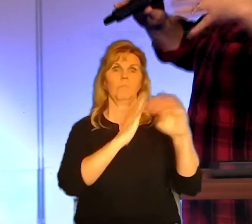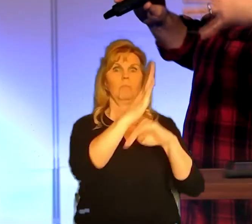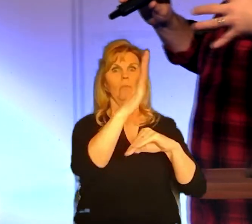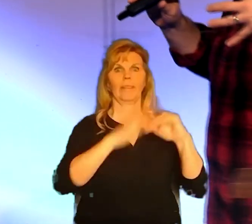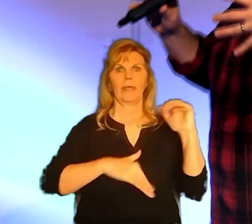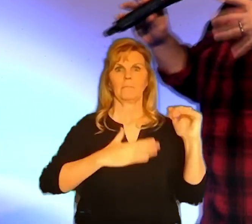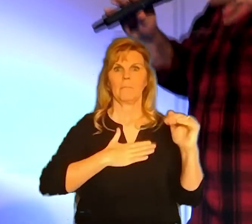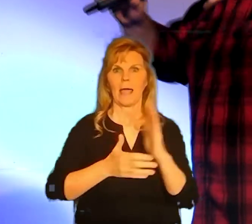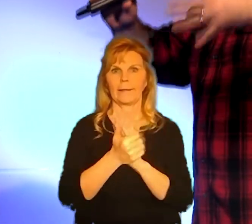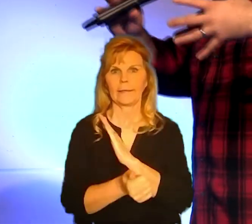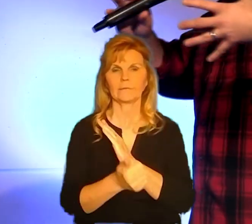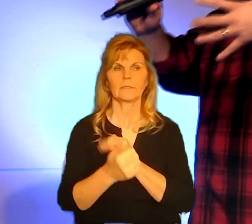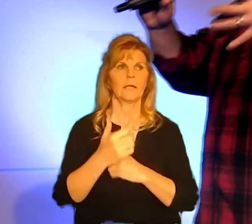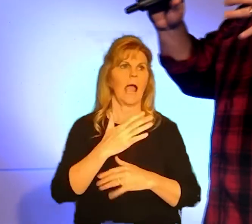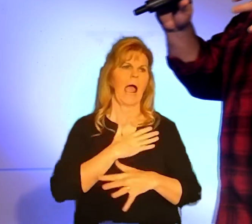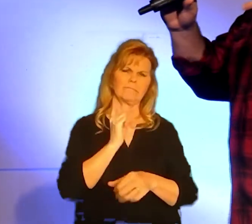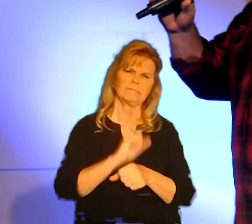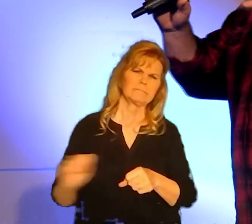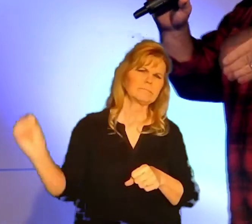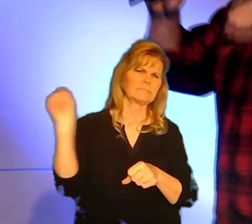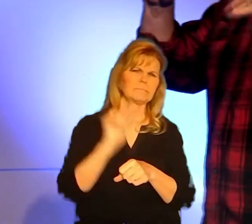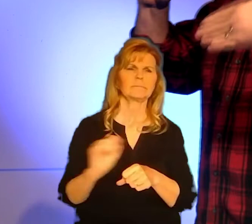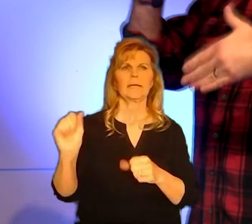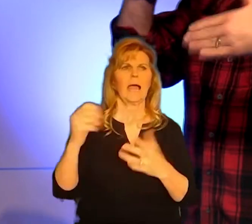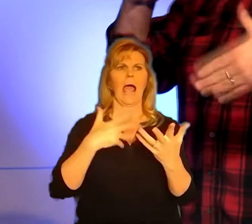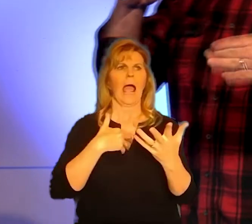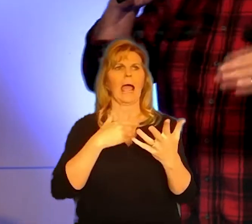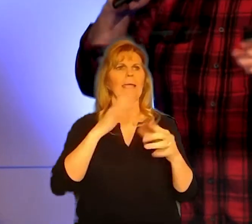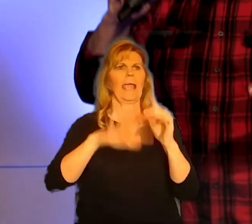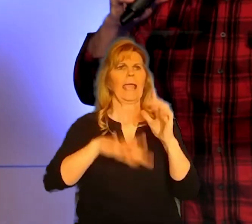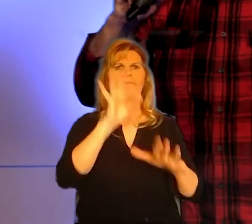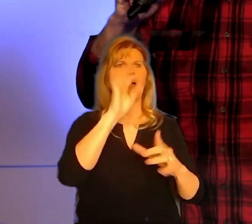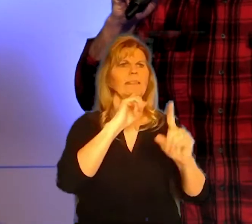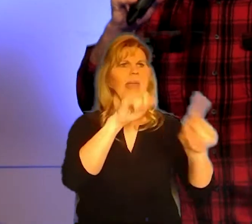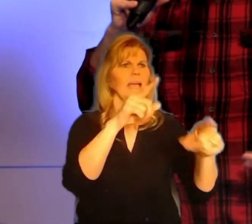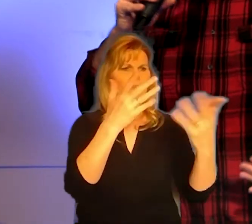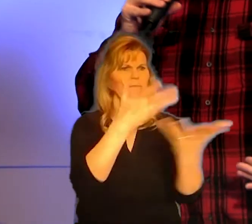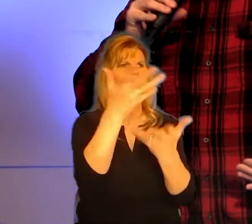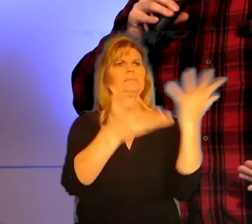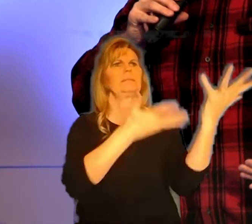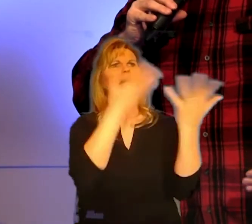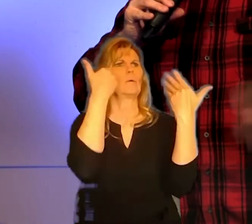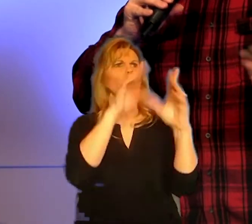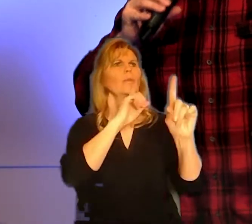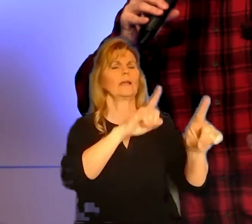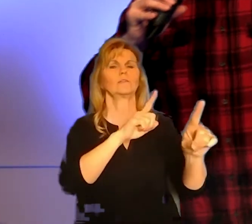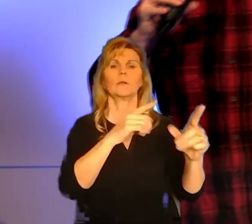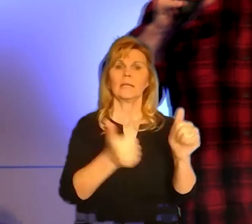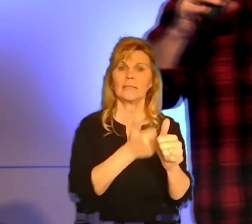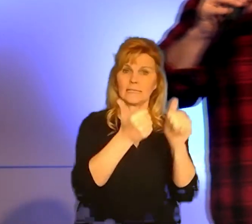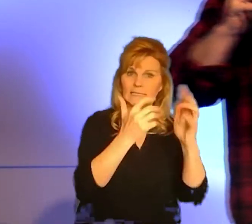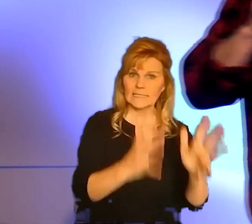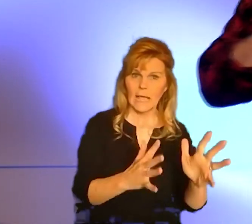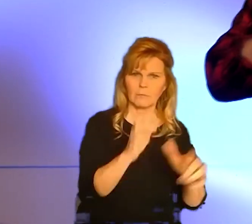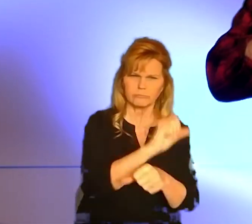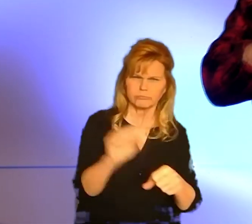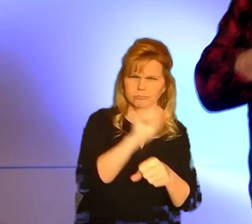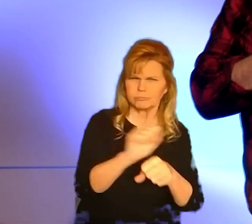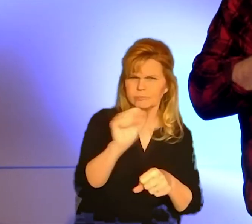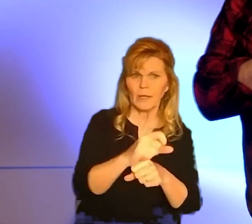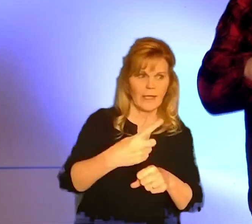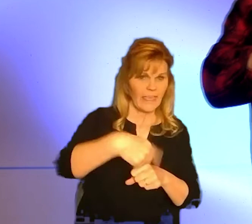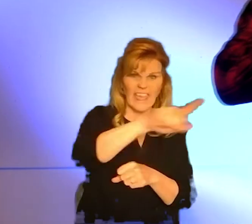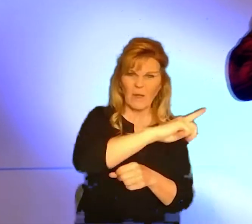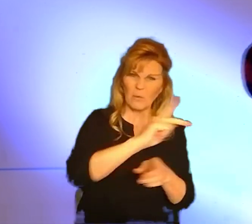gifts, you've given your best and you don't have the answer for the thing that's in front of you. The disciples had given their best. They were